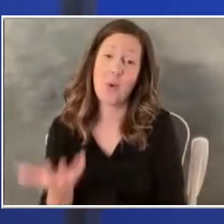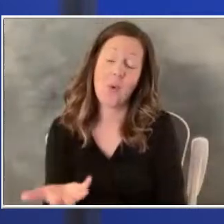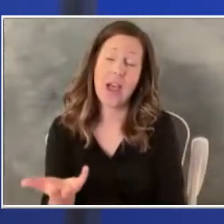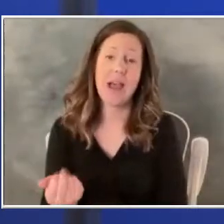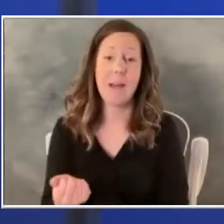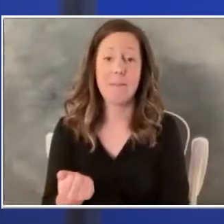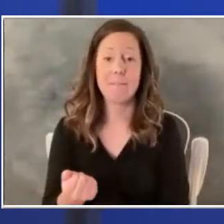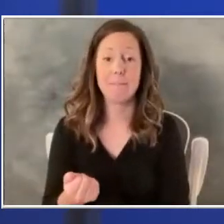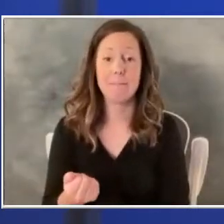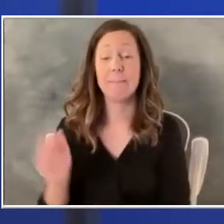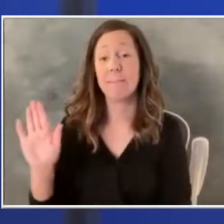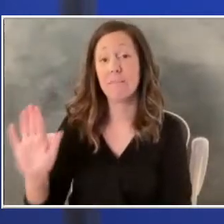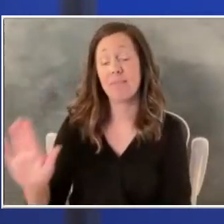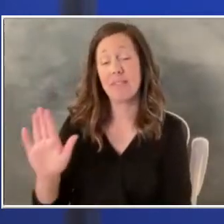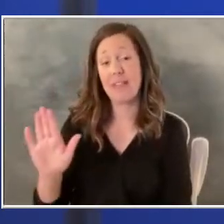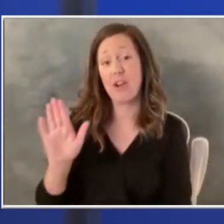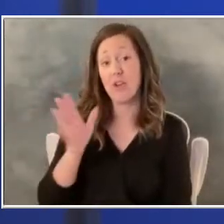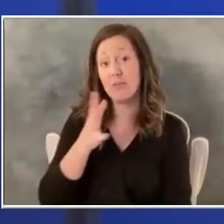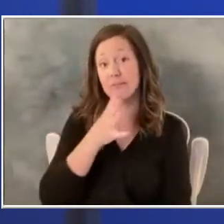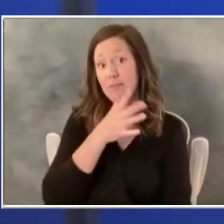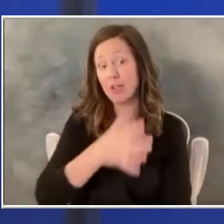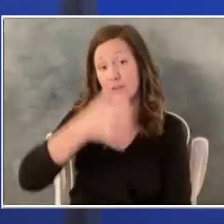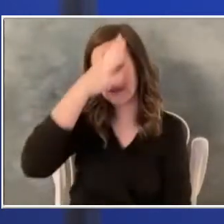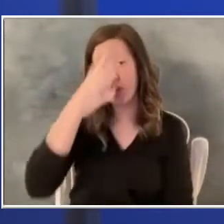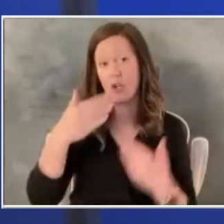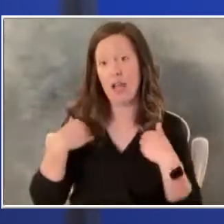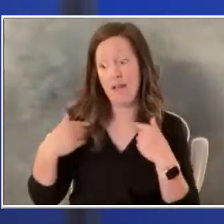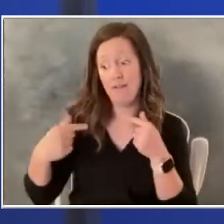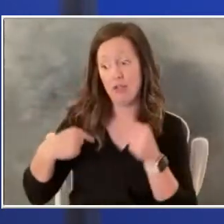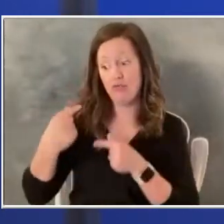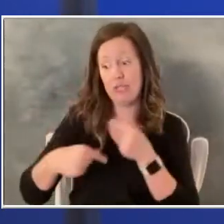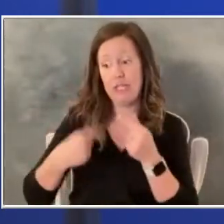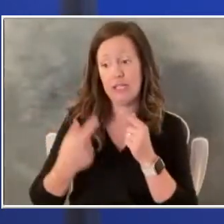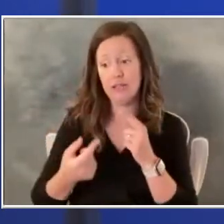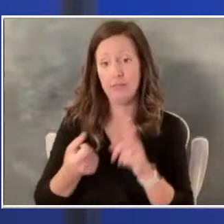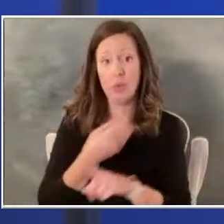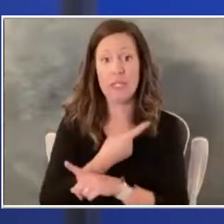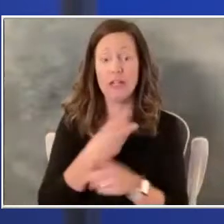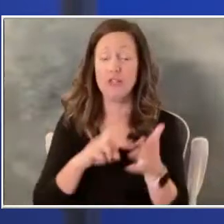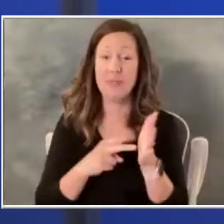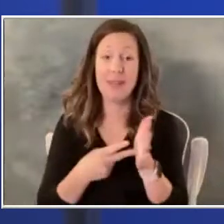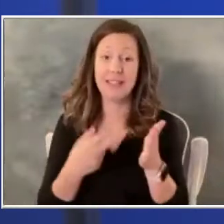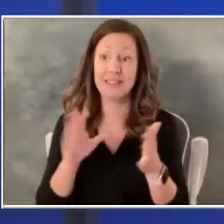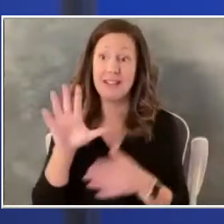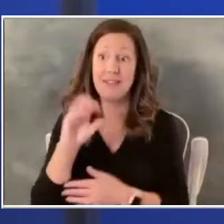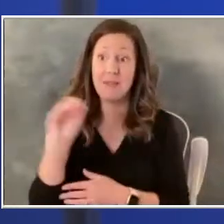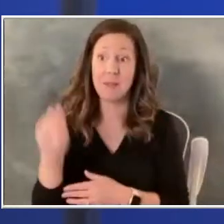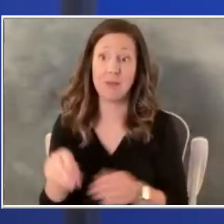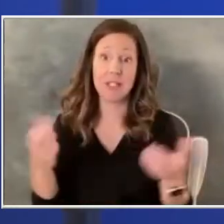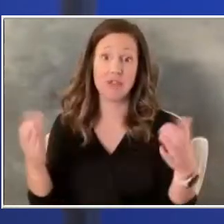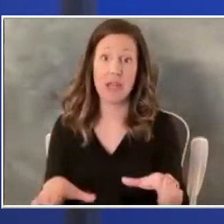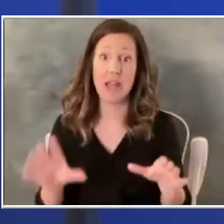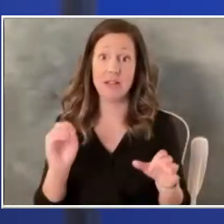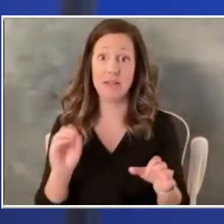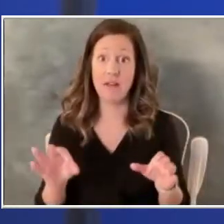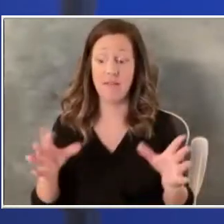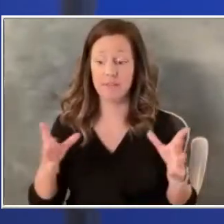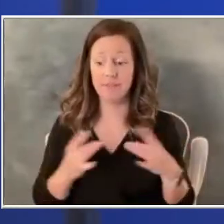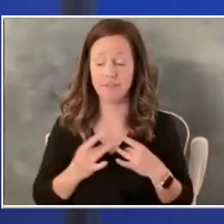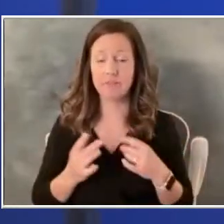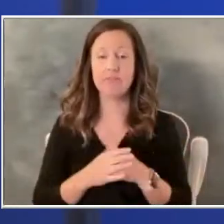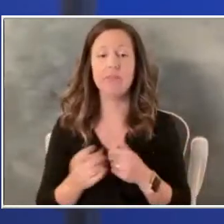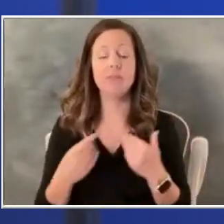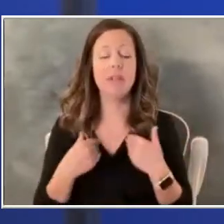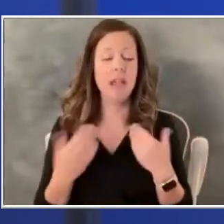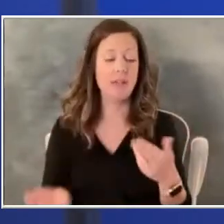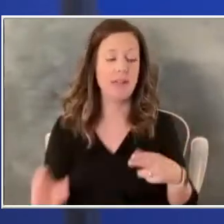or mother has the mutation, they have a 50-50 chance of inheriting it. They do have an increased risk of breast cancer,